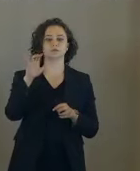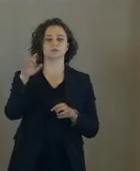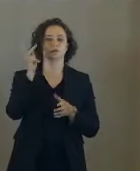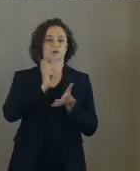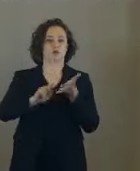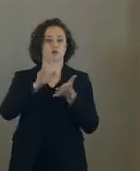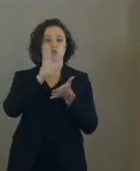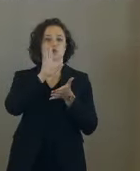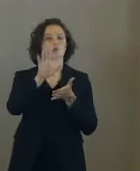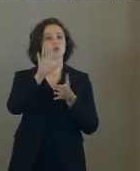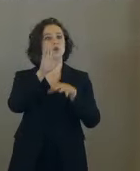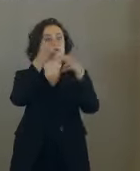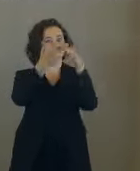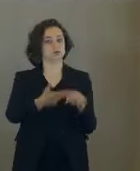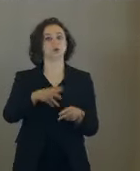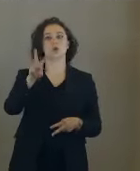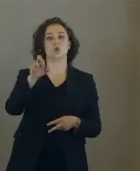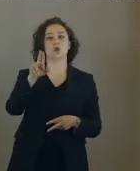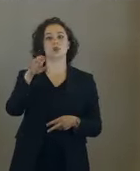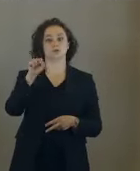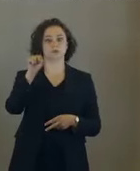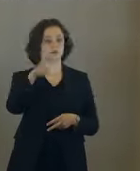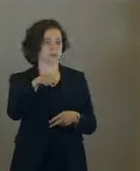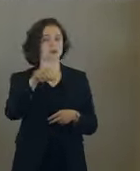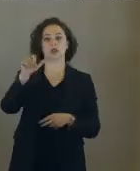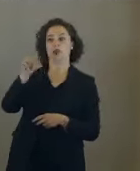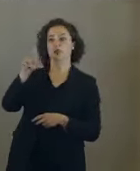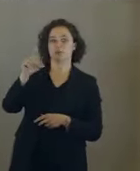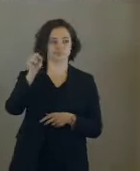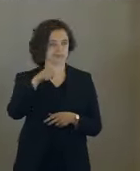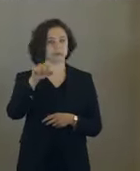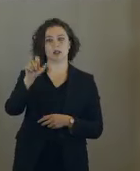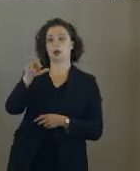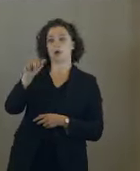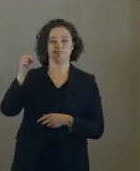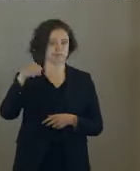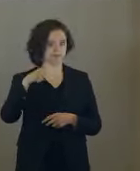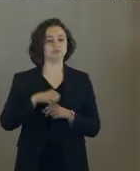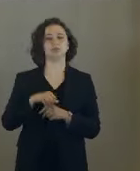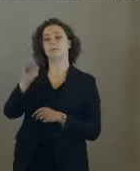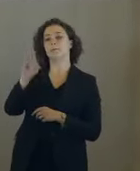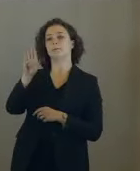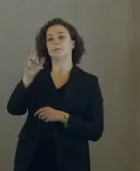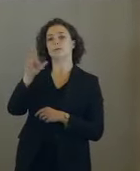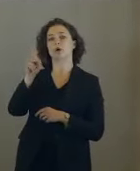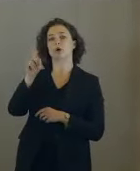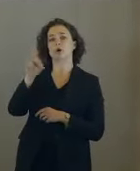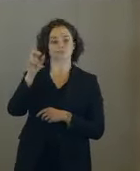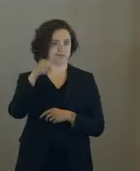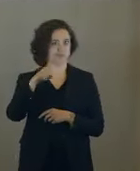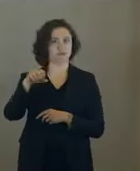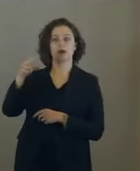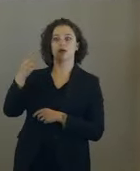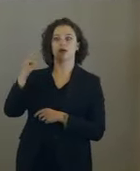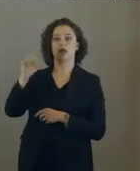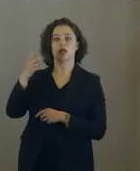call the roll. Commissioner Worthams, Yes. Commissioner Londo, Aye. Commissioner Lara, Aye. Commissioner Barker, Aye. Commissioner